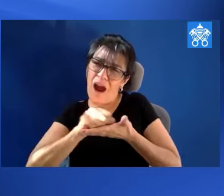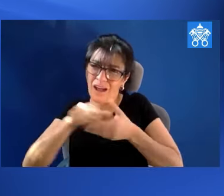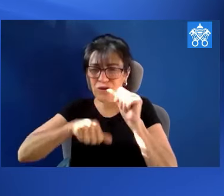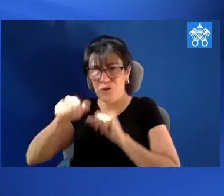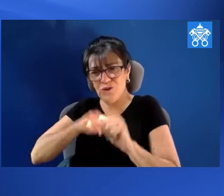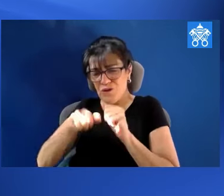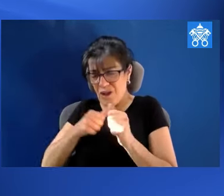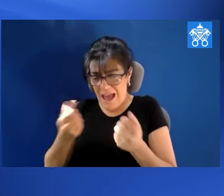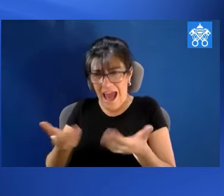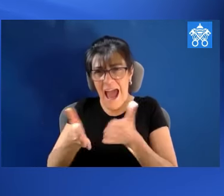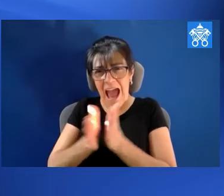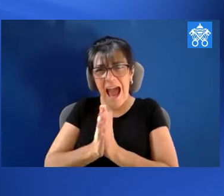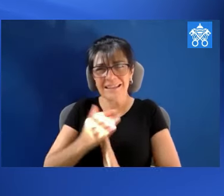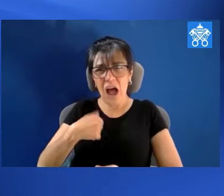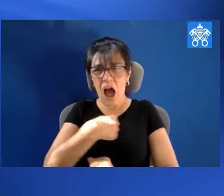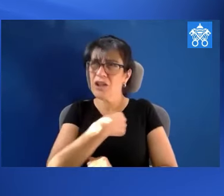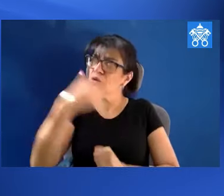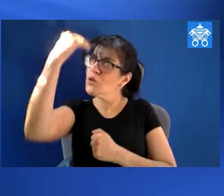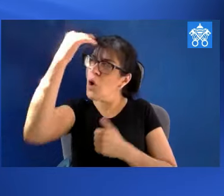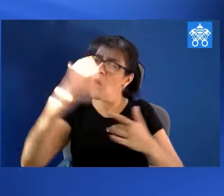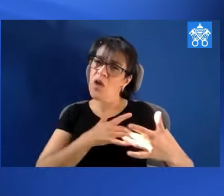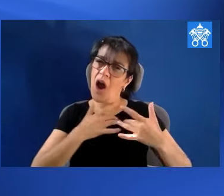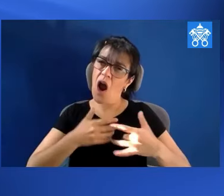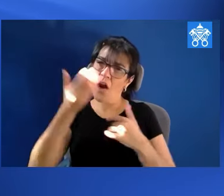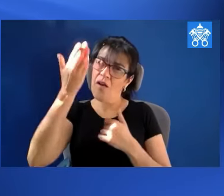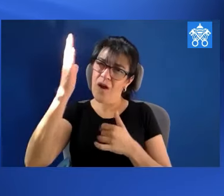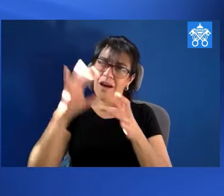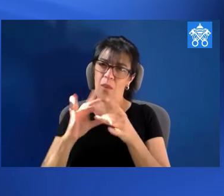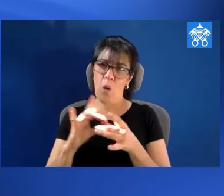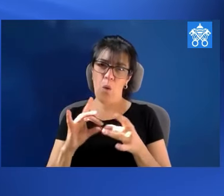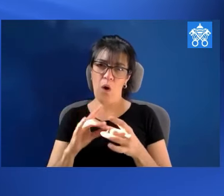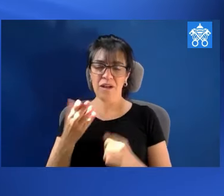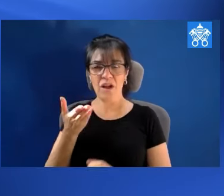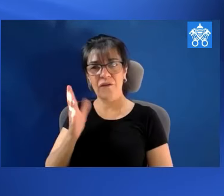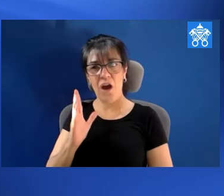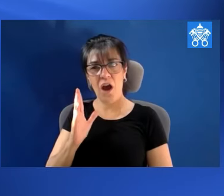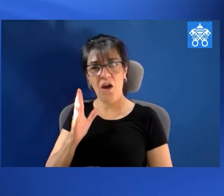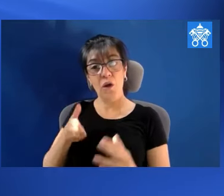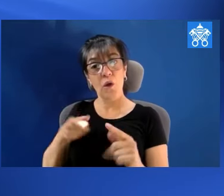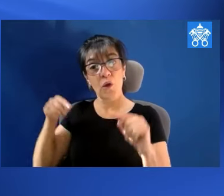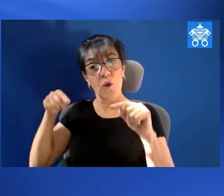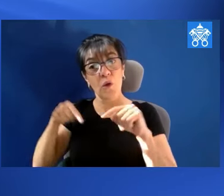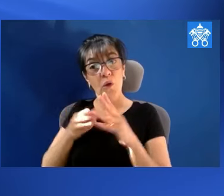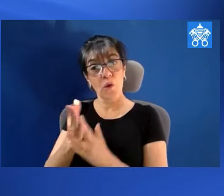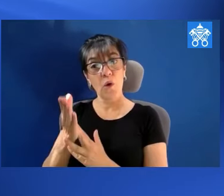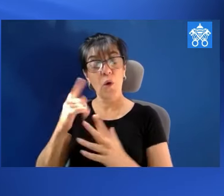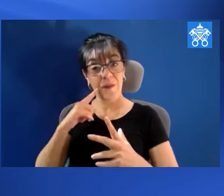It exhorts us to learn and know the heart of God in the words of God. Through